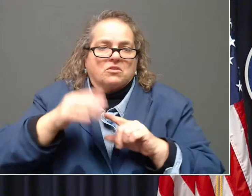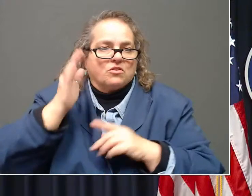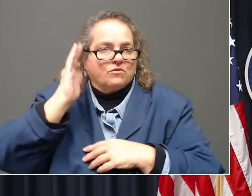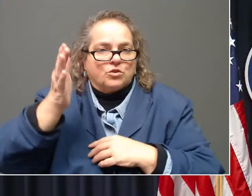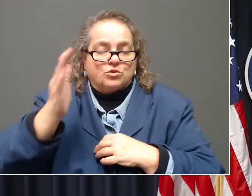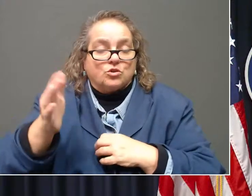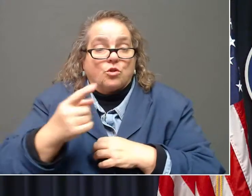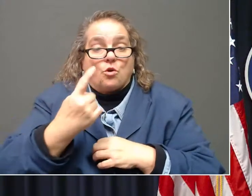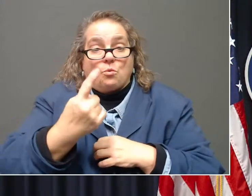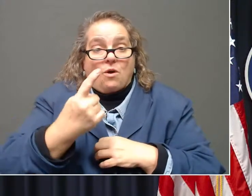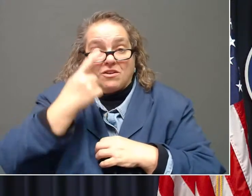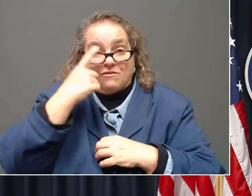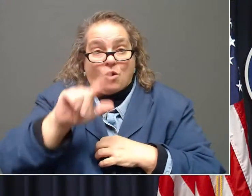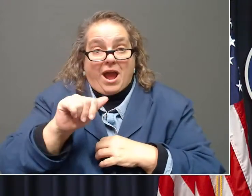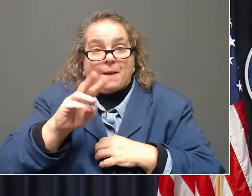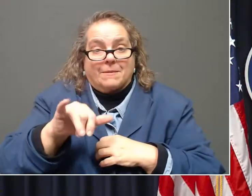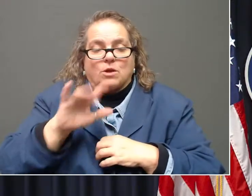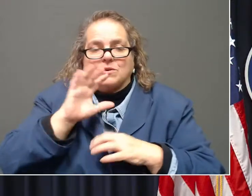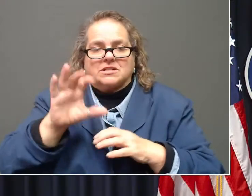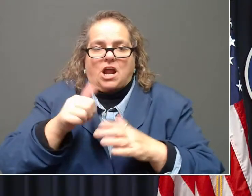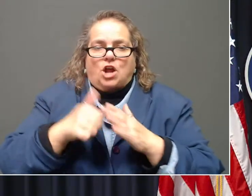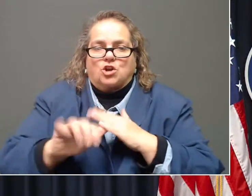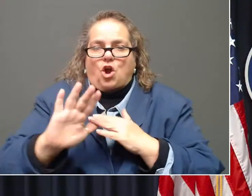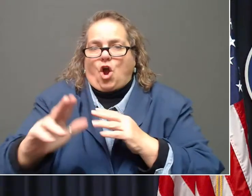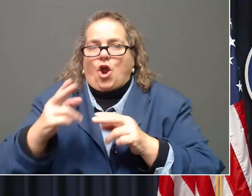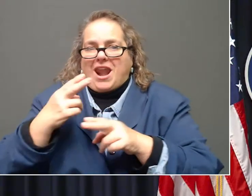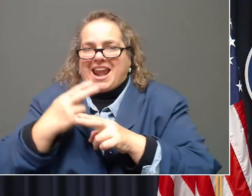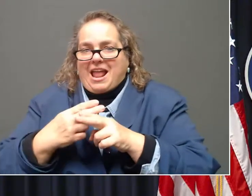things really difficult for you to be able to file?